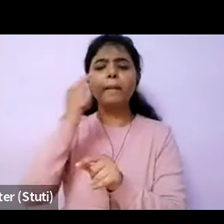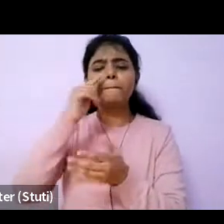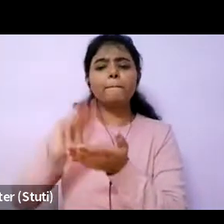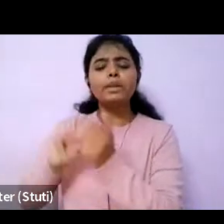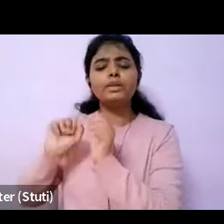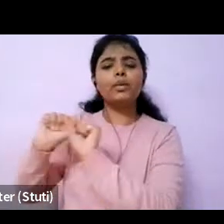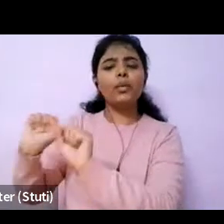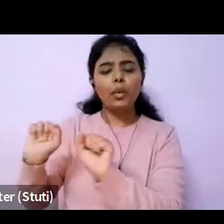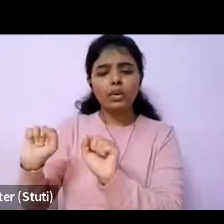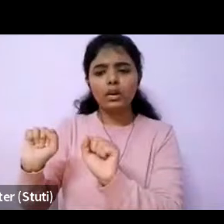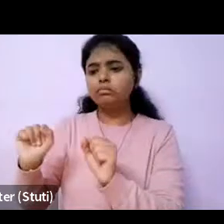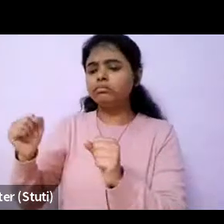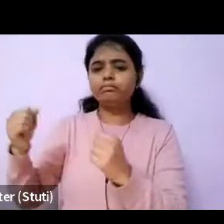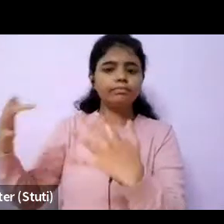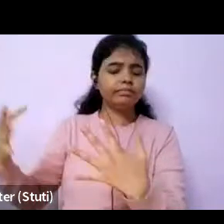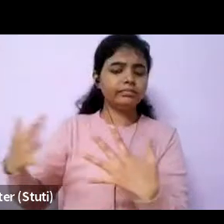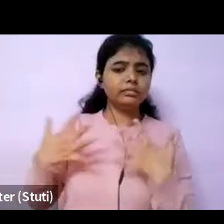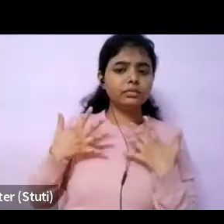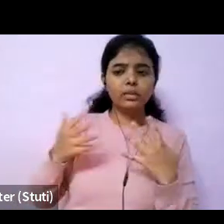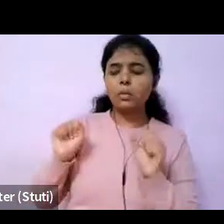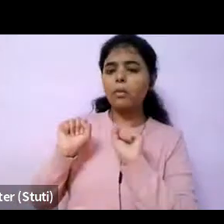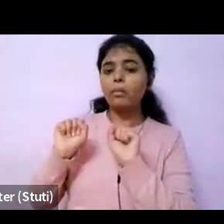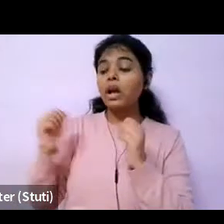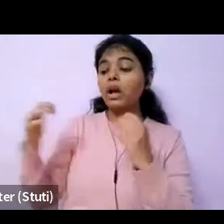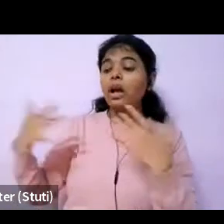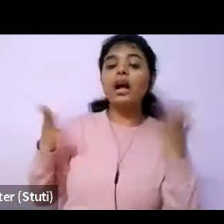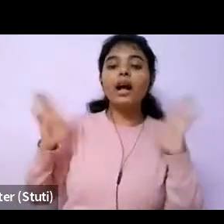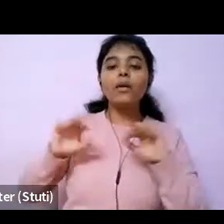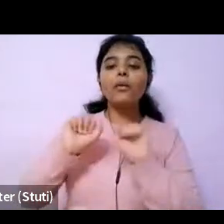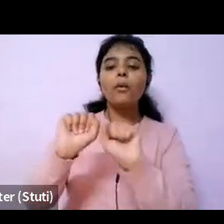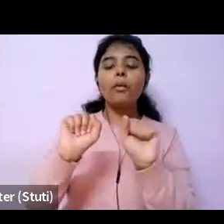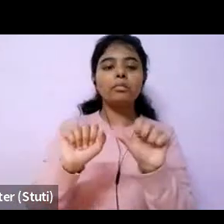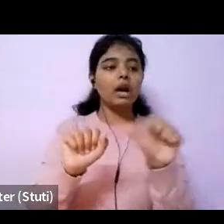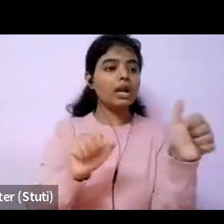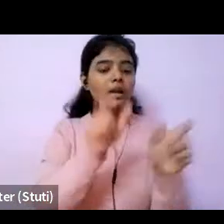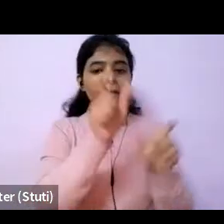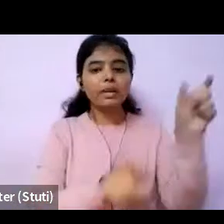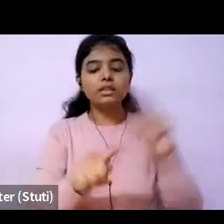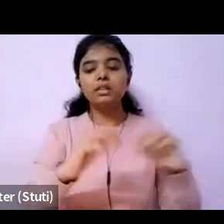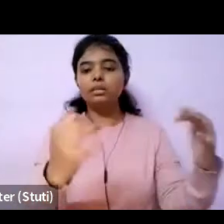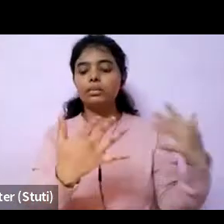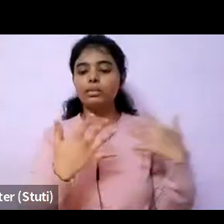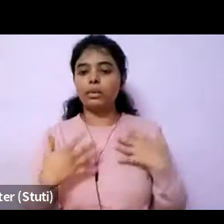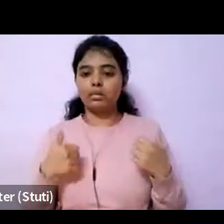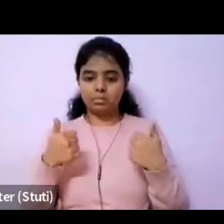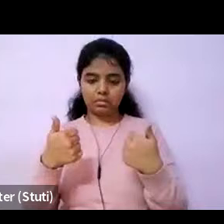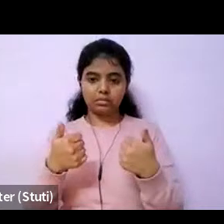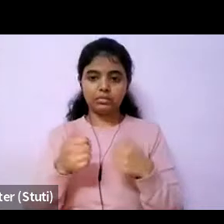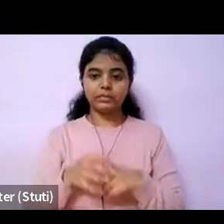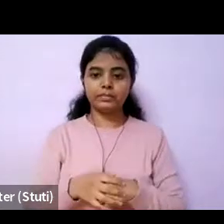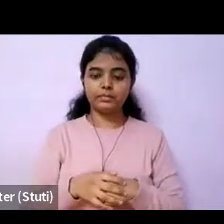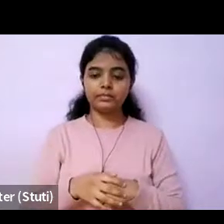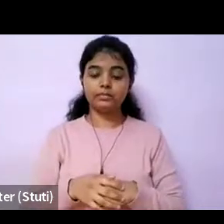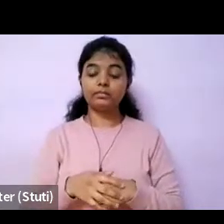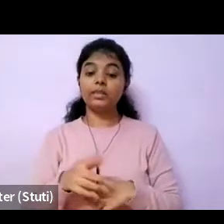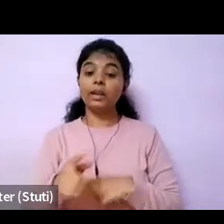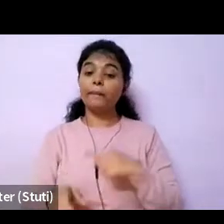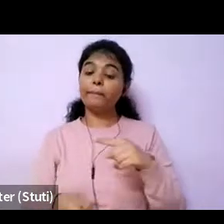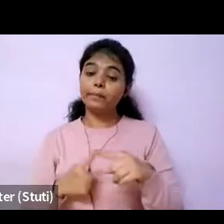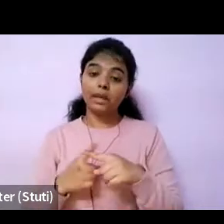been inspired by her fellow women autobiographers, and she